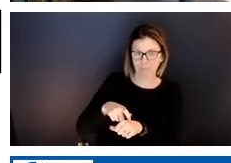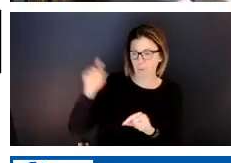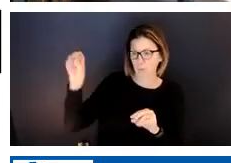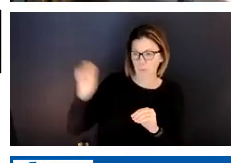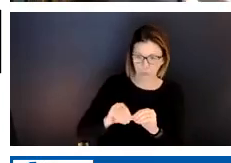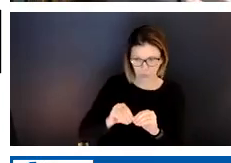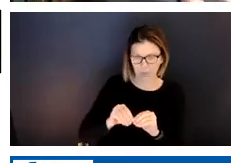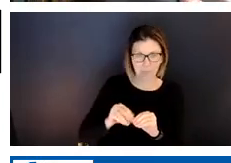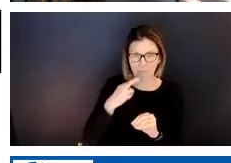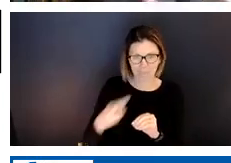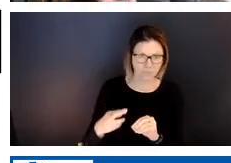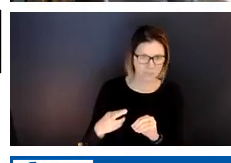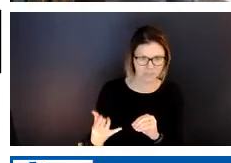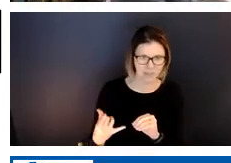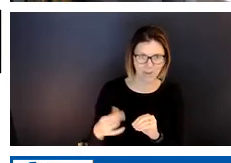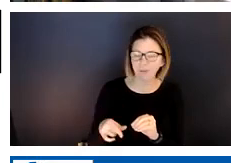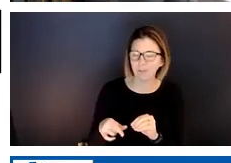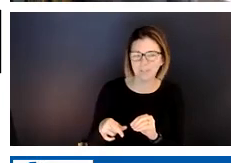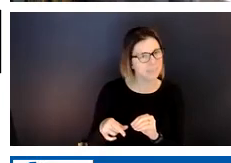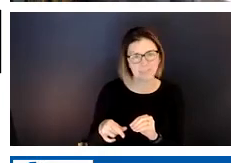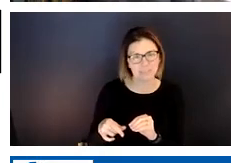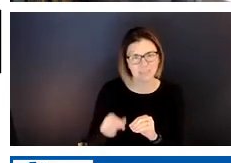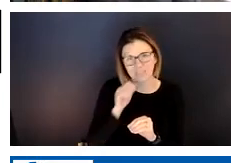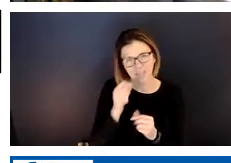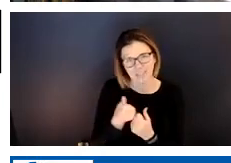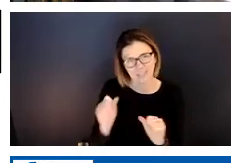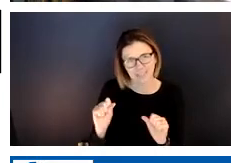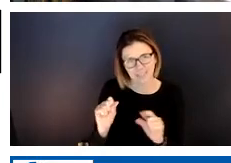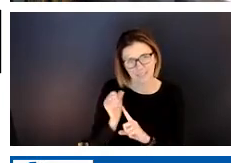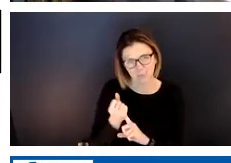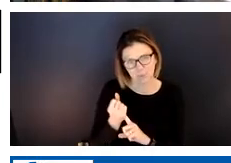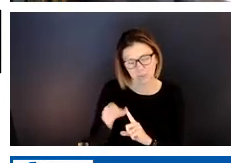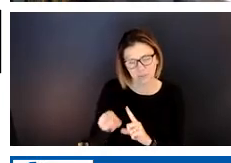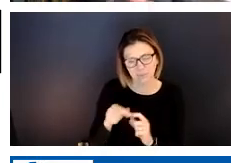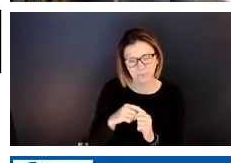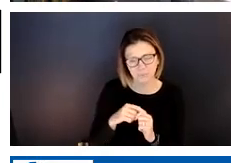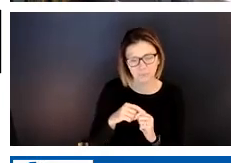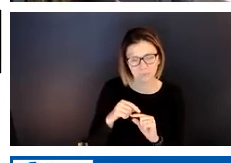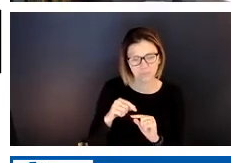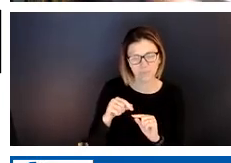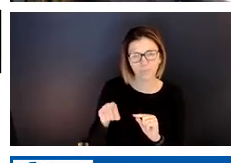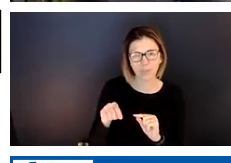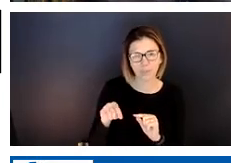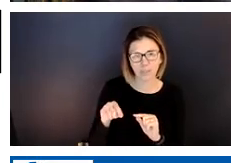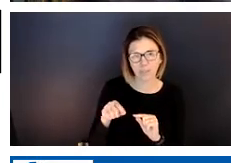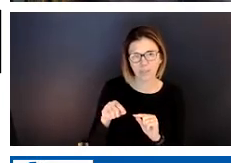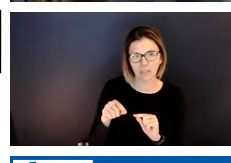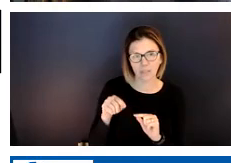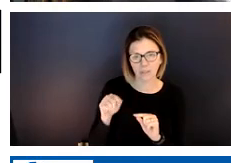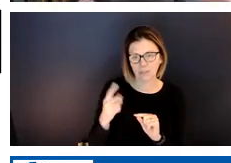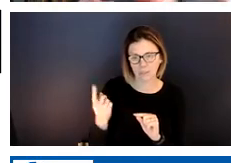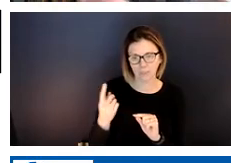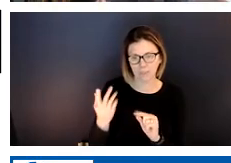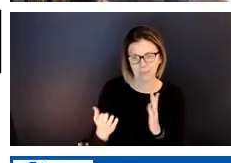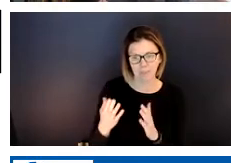are now best friends. Once again, that is an unsafe situation. that puts someone in a situation where they may